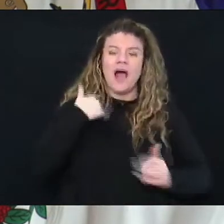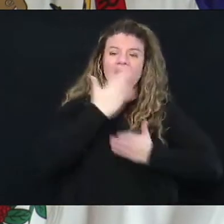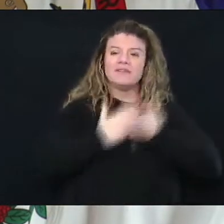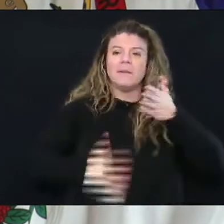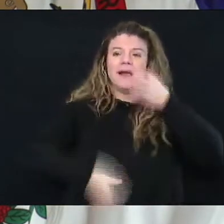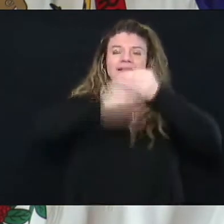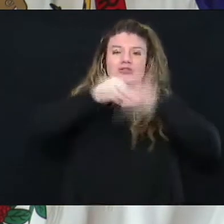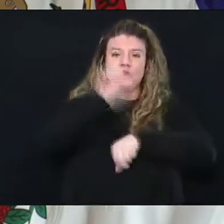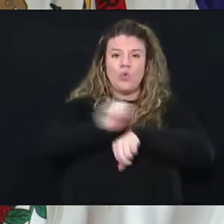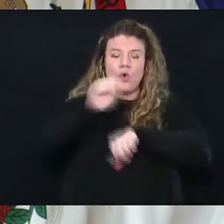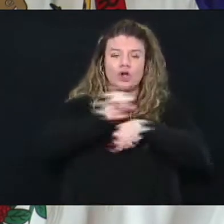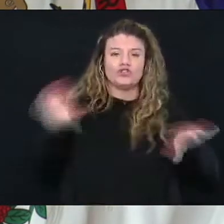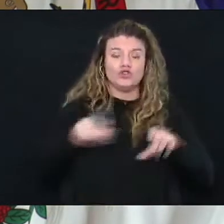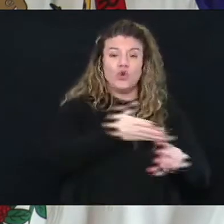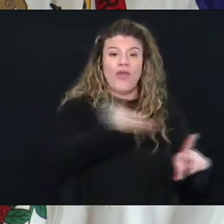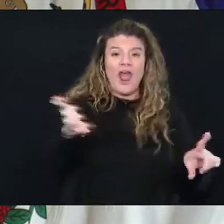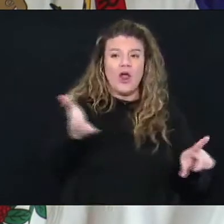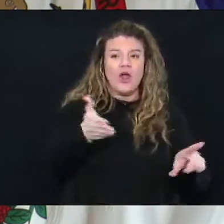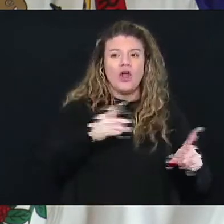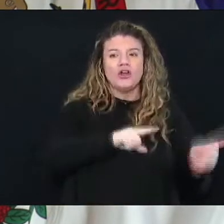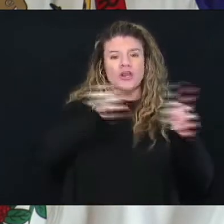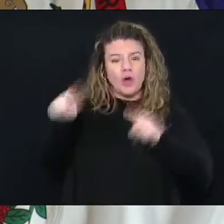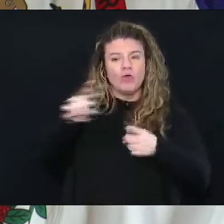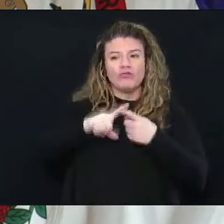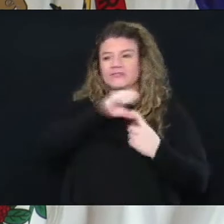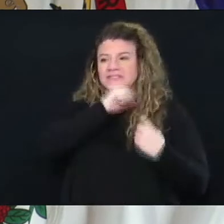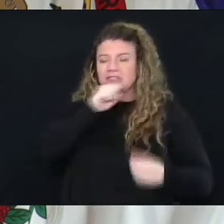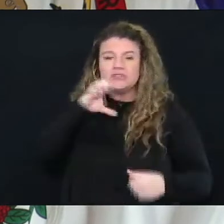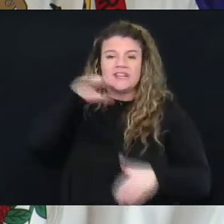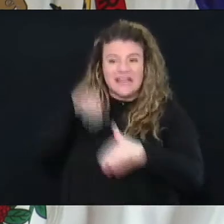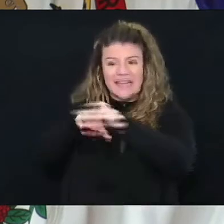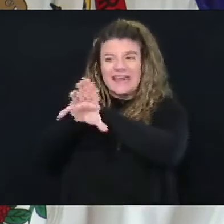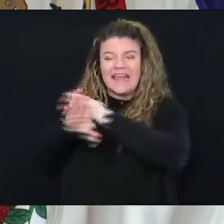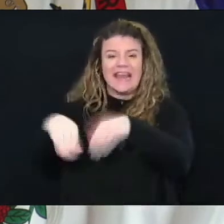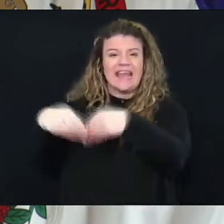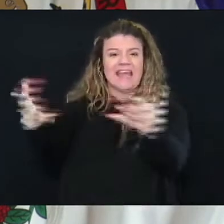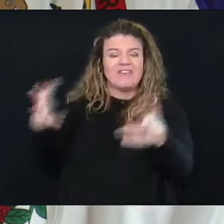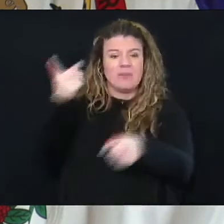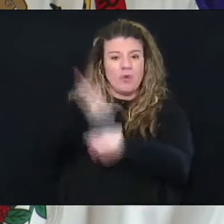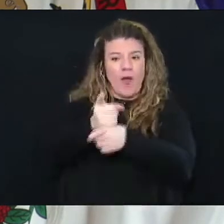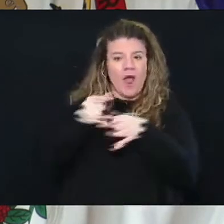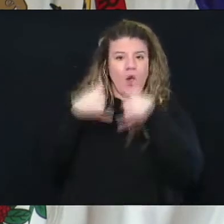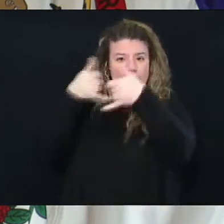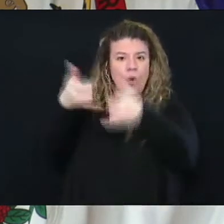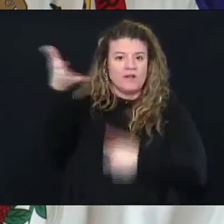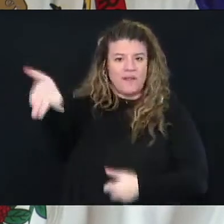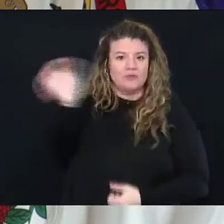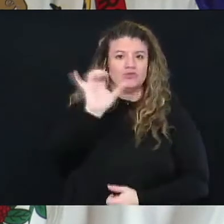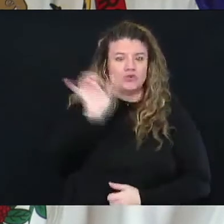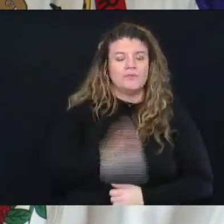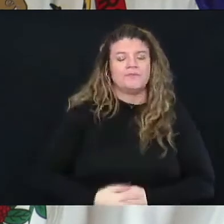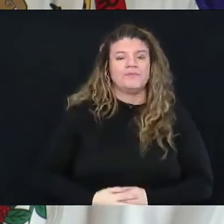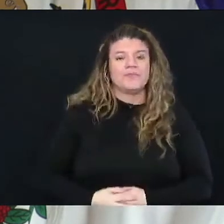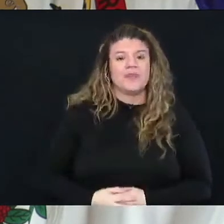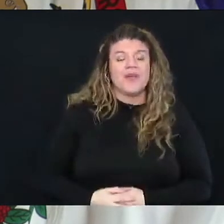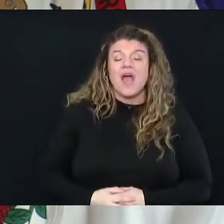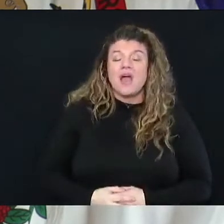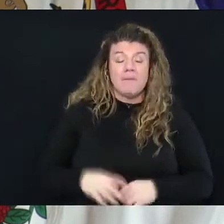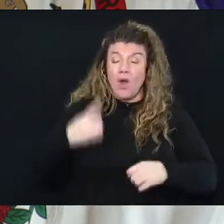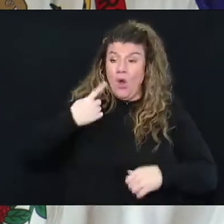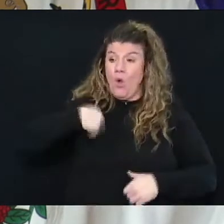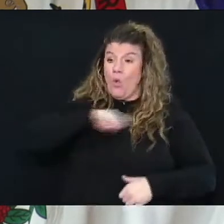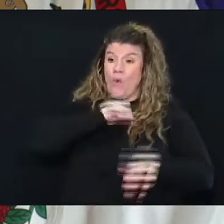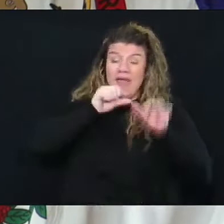additional work to do there and everything to get to our senior centers and give them those awards and everything. But Mark, we continue to